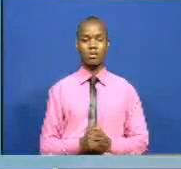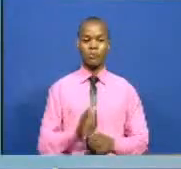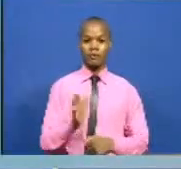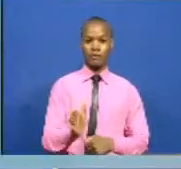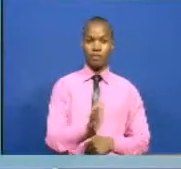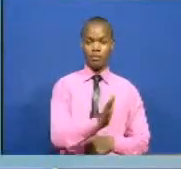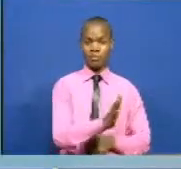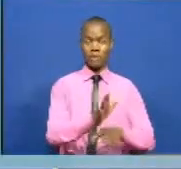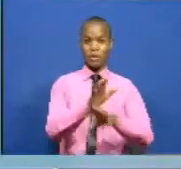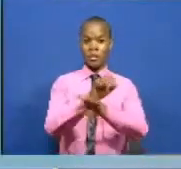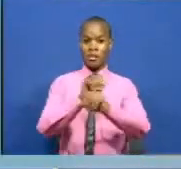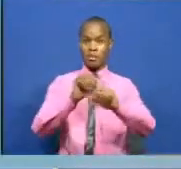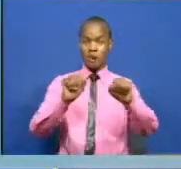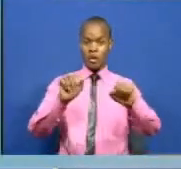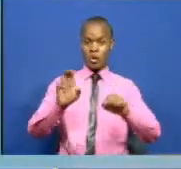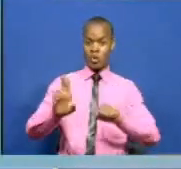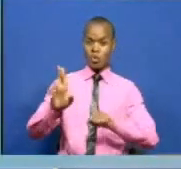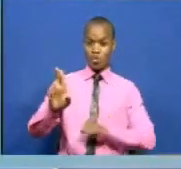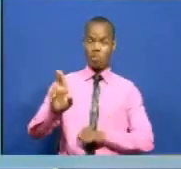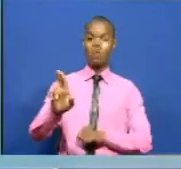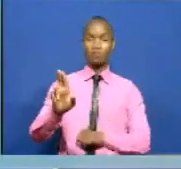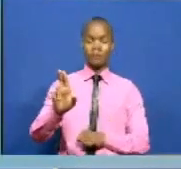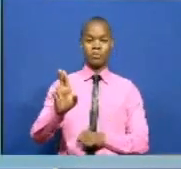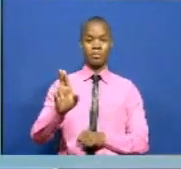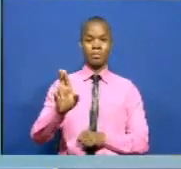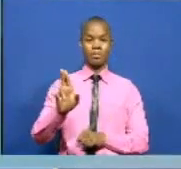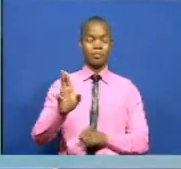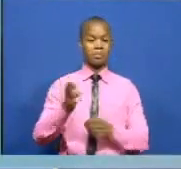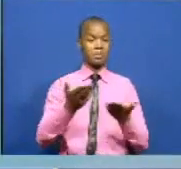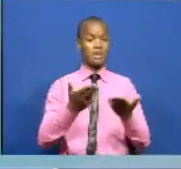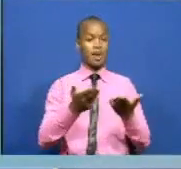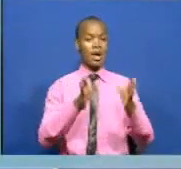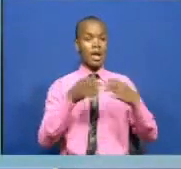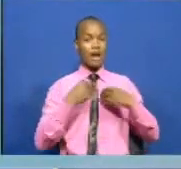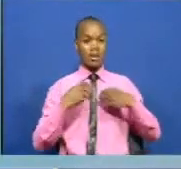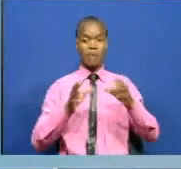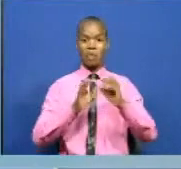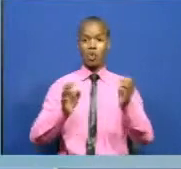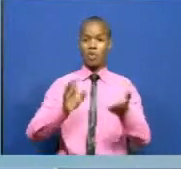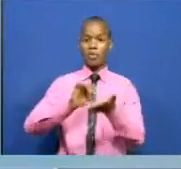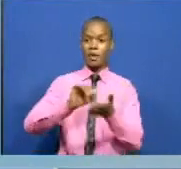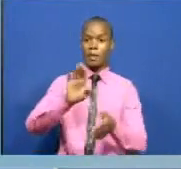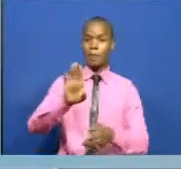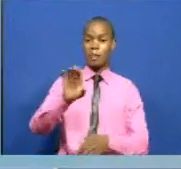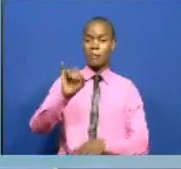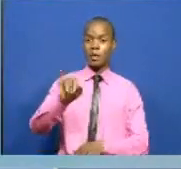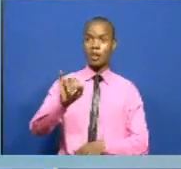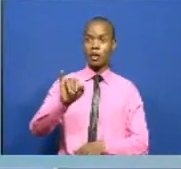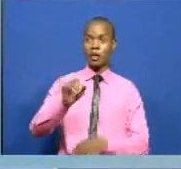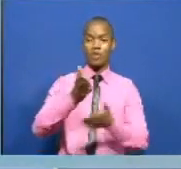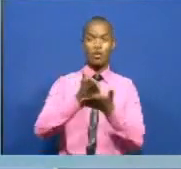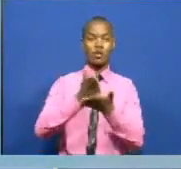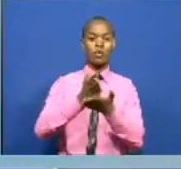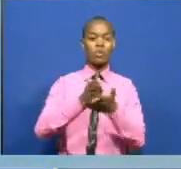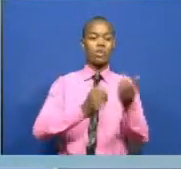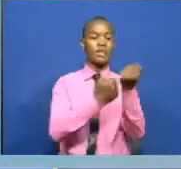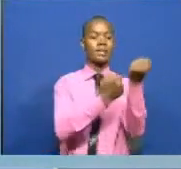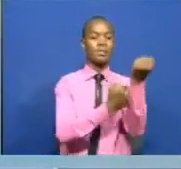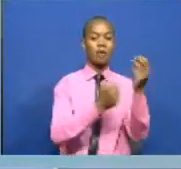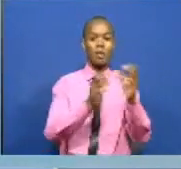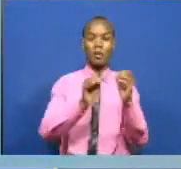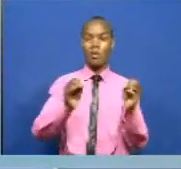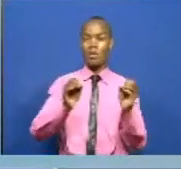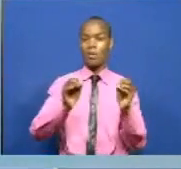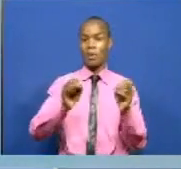President Uhuru Kenyatta has dismissed claims that the Building Bridges initiative is unpopular in Mt.Kenya region.